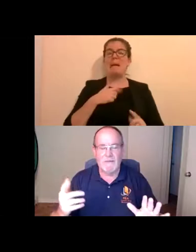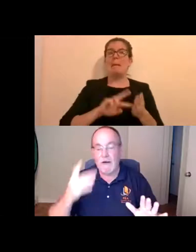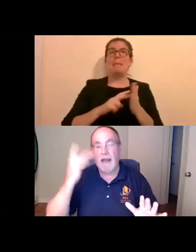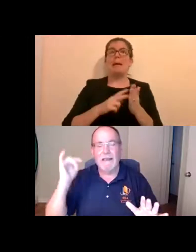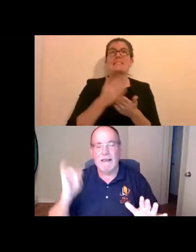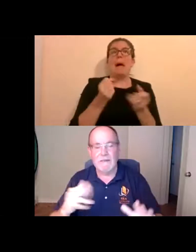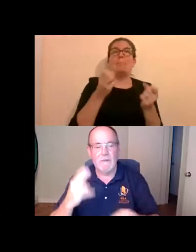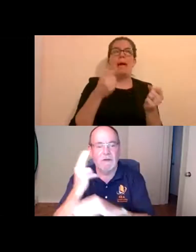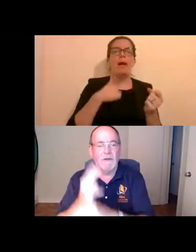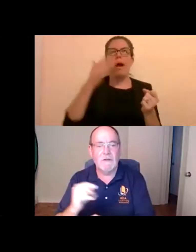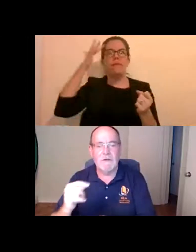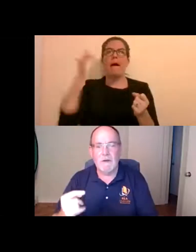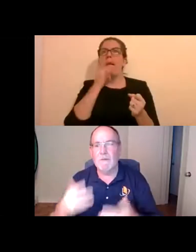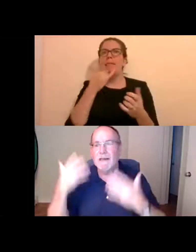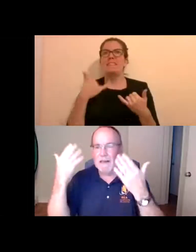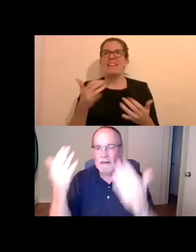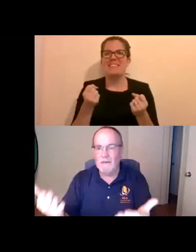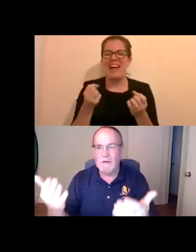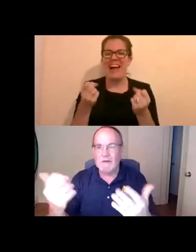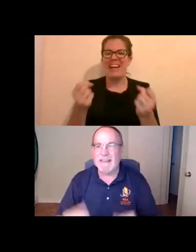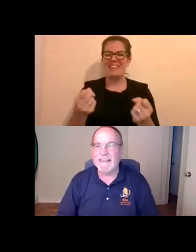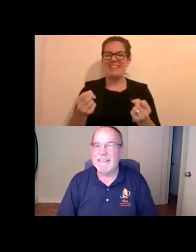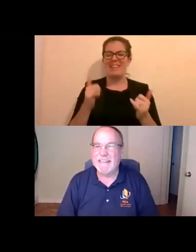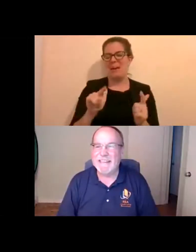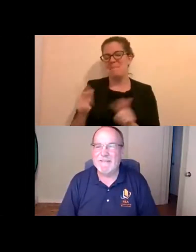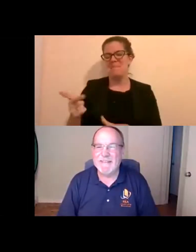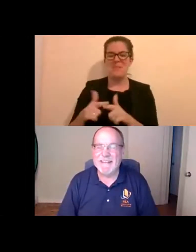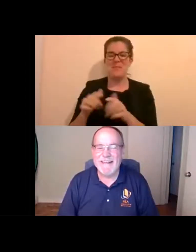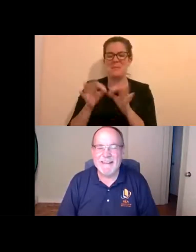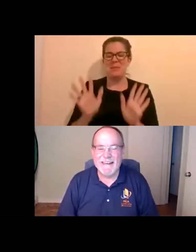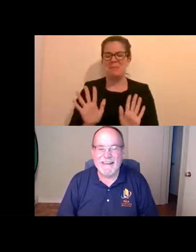I'd forgotten that because I'm so used to it. So I'm going to hand over those signs. Okay.